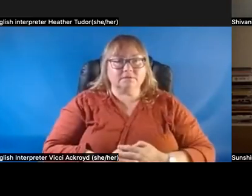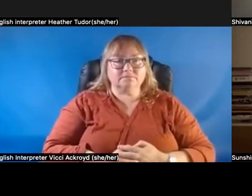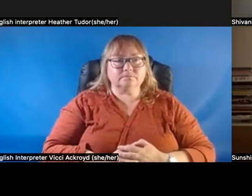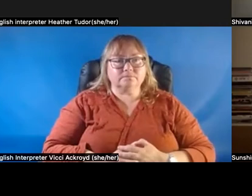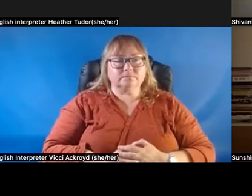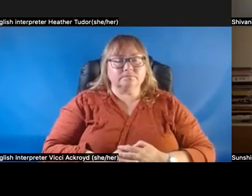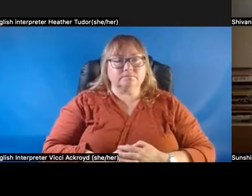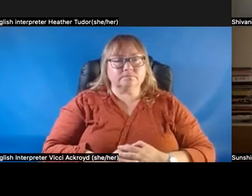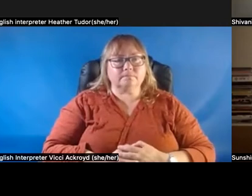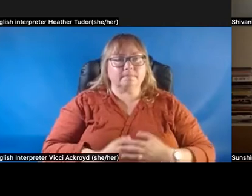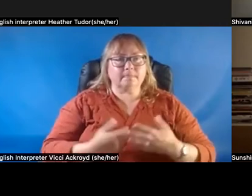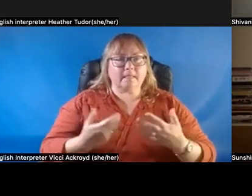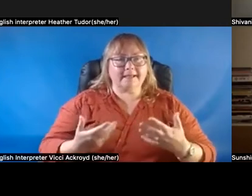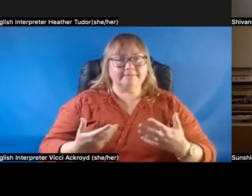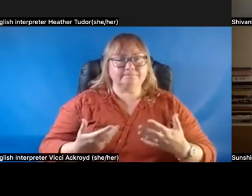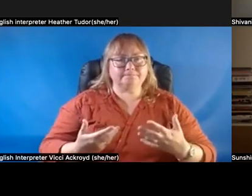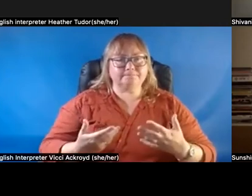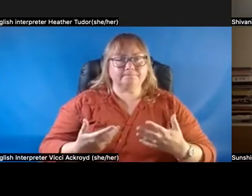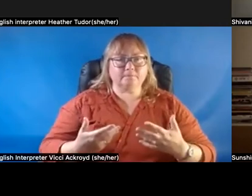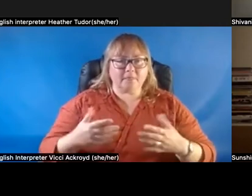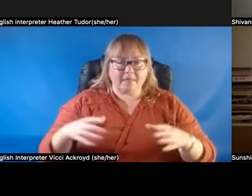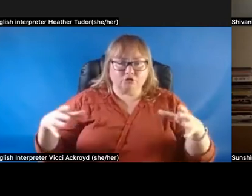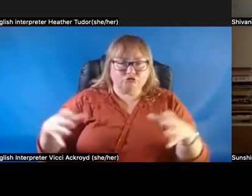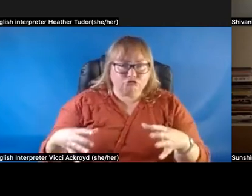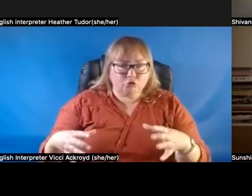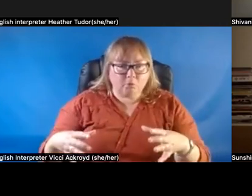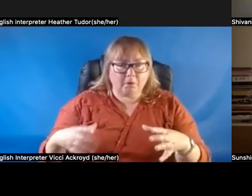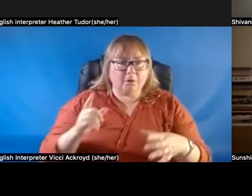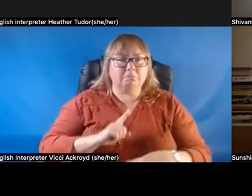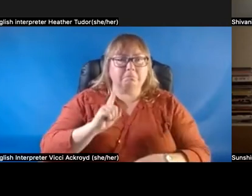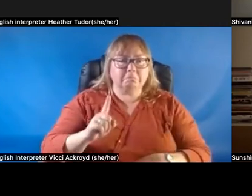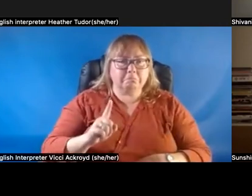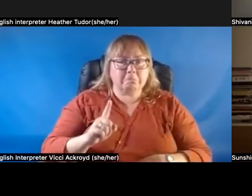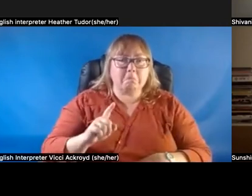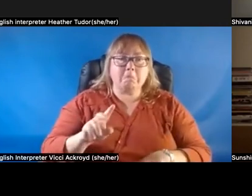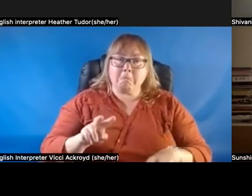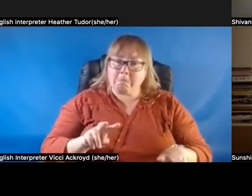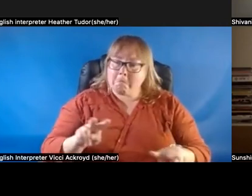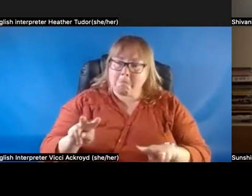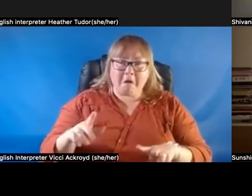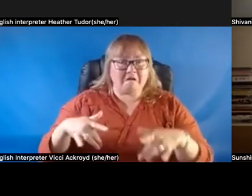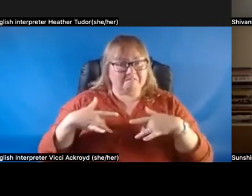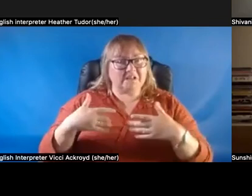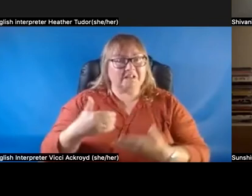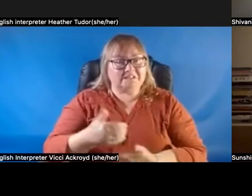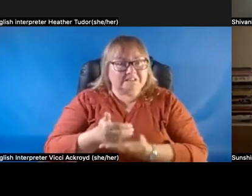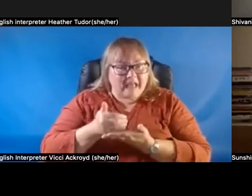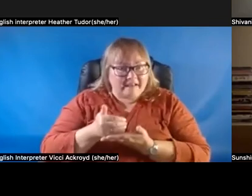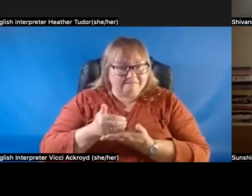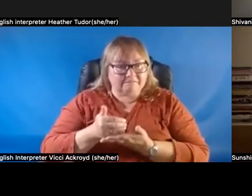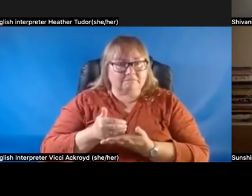it's when you have the environment which you feel safer to talk about these complexities, that's